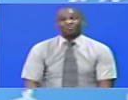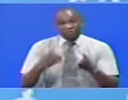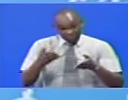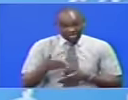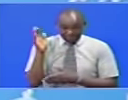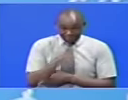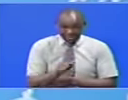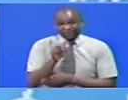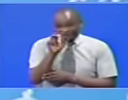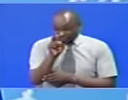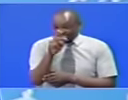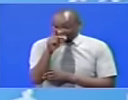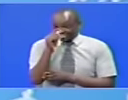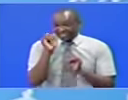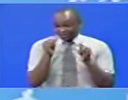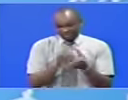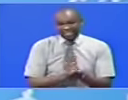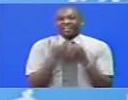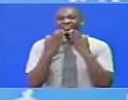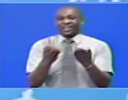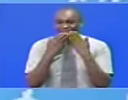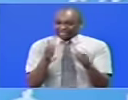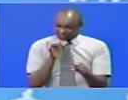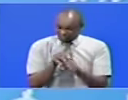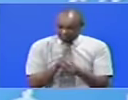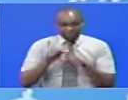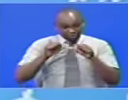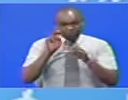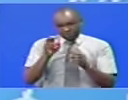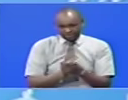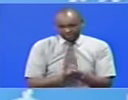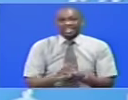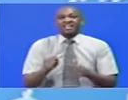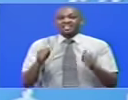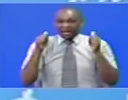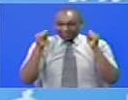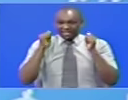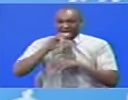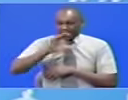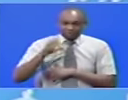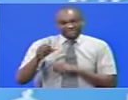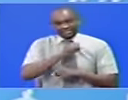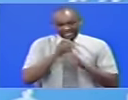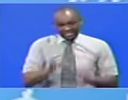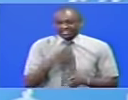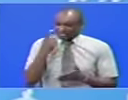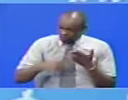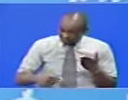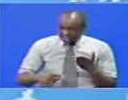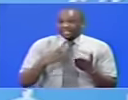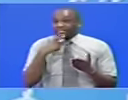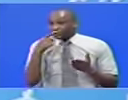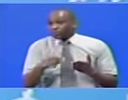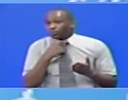Welcome back. You are watching KTN News. Desmond, thanks for staying with us. Nyamira County Senator Kennedy Mongare, who has expressed